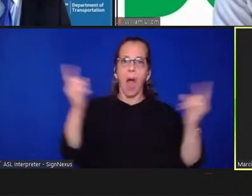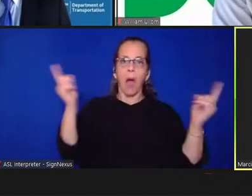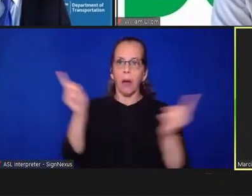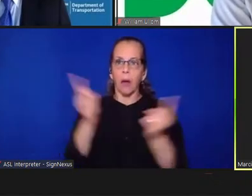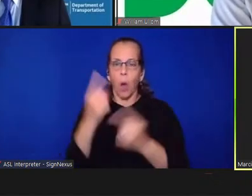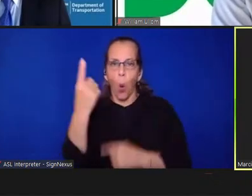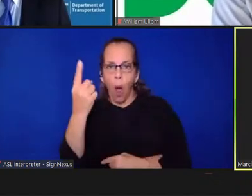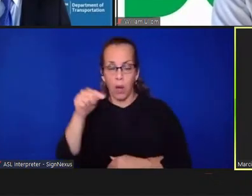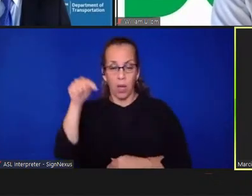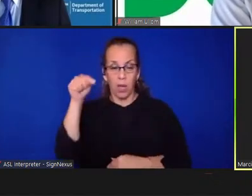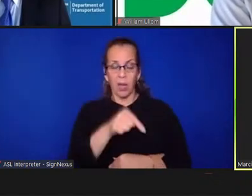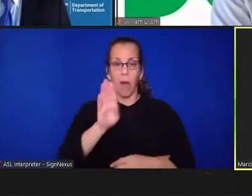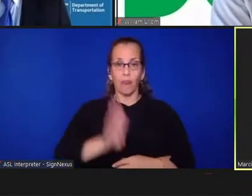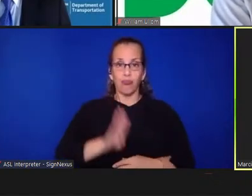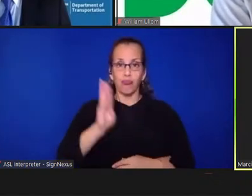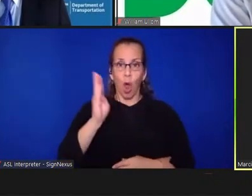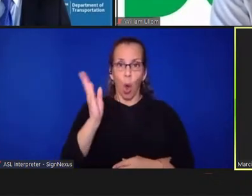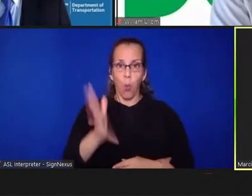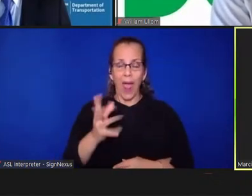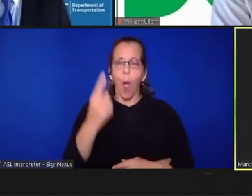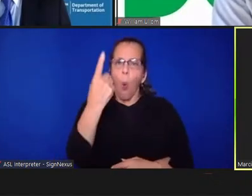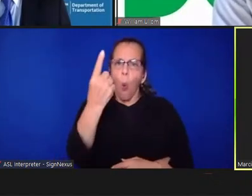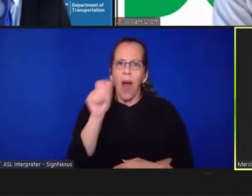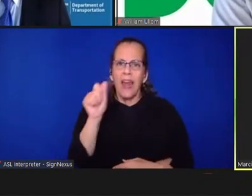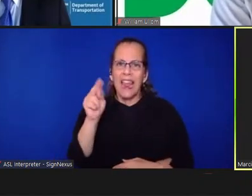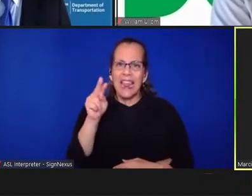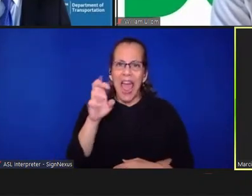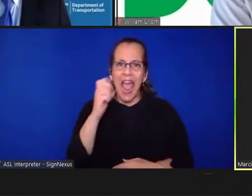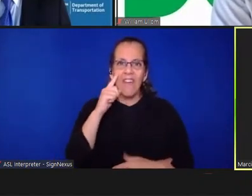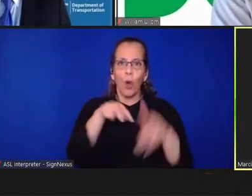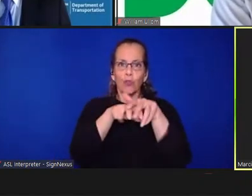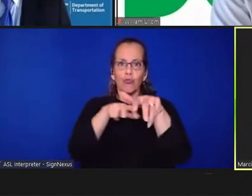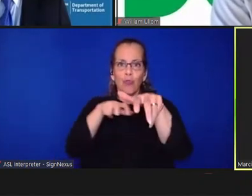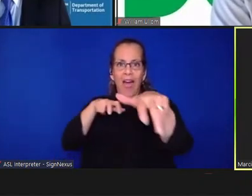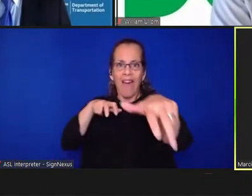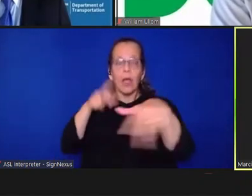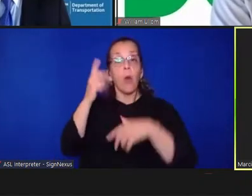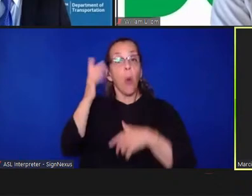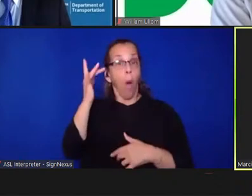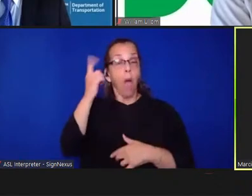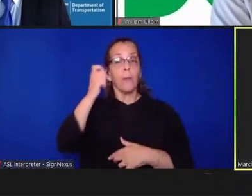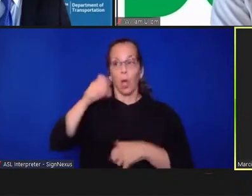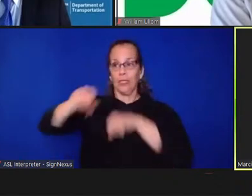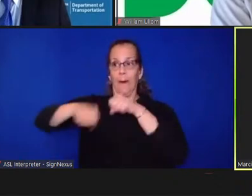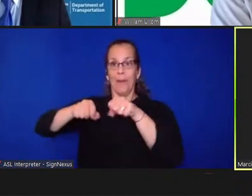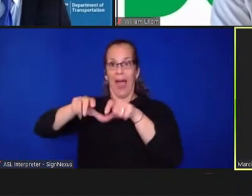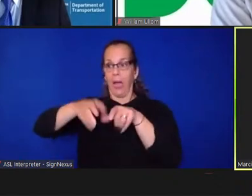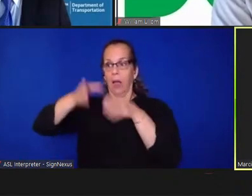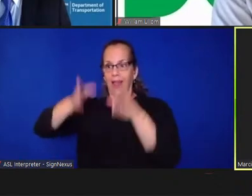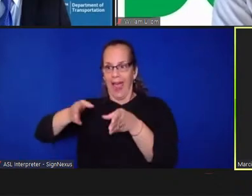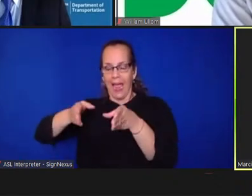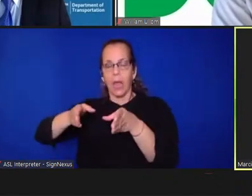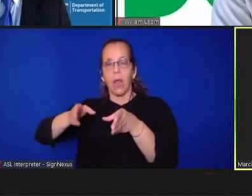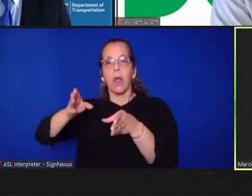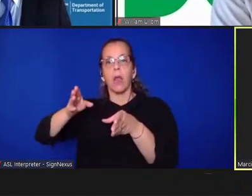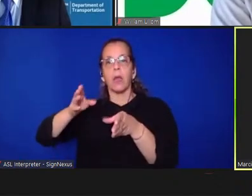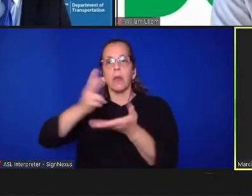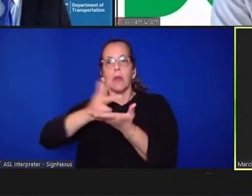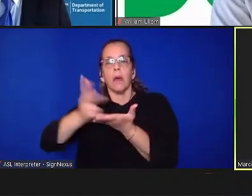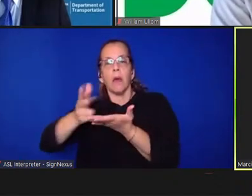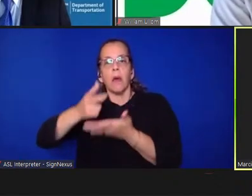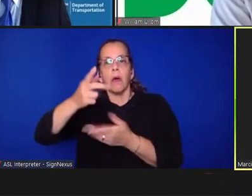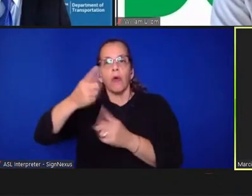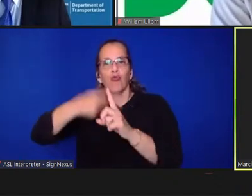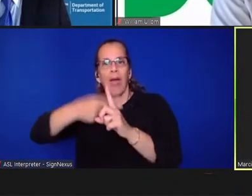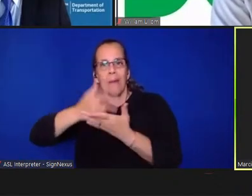Broadway there is one lane for traffic because there is a bike lane and a bike stand and if passengers need